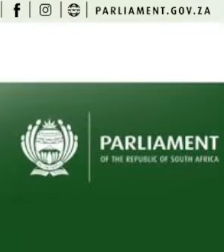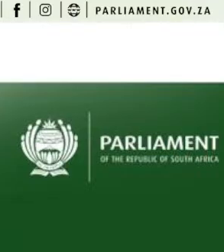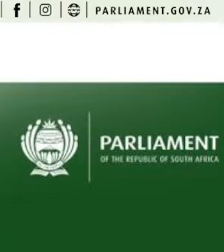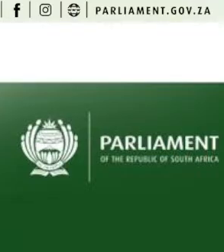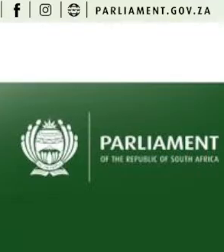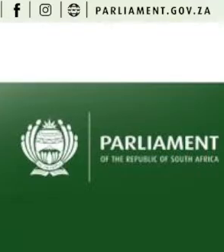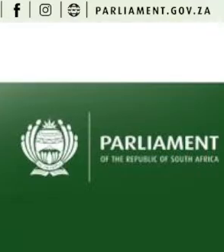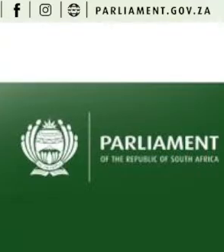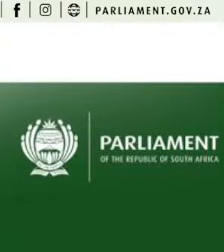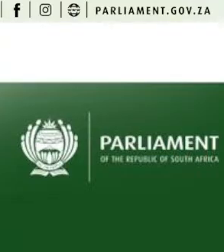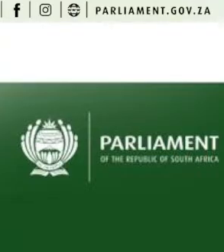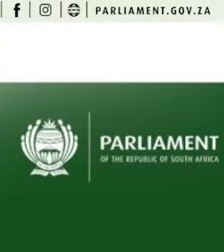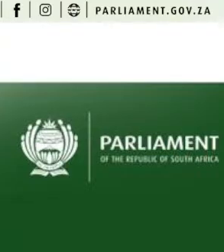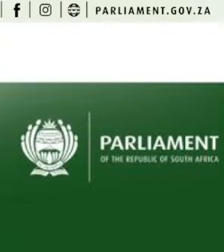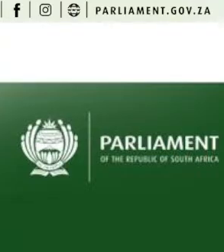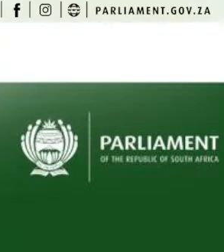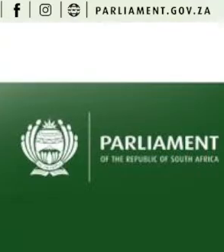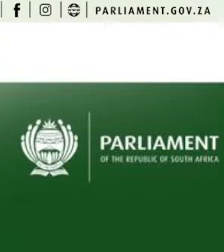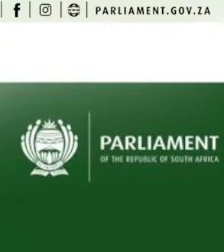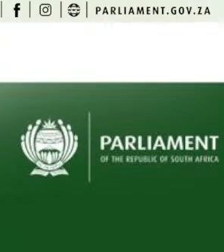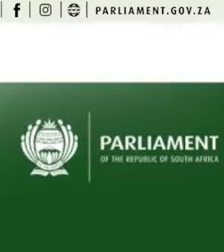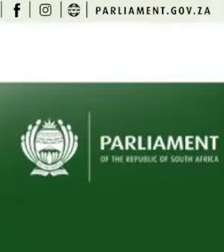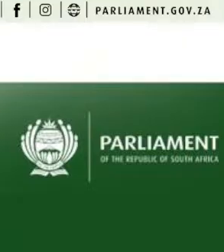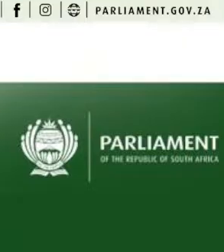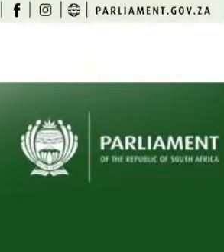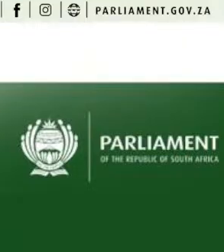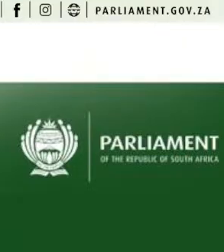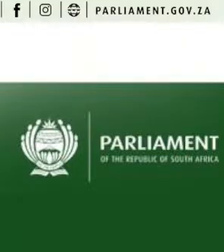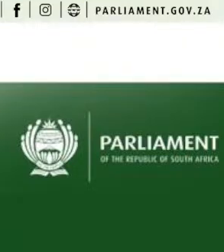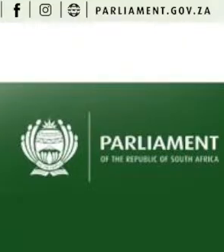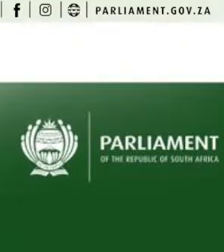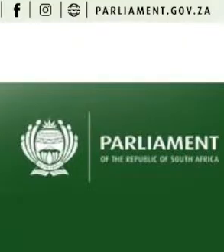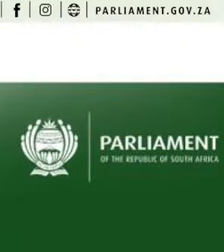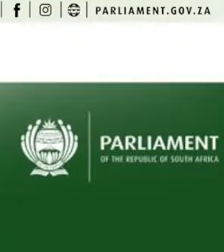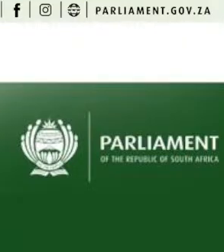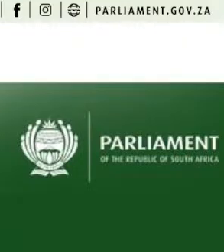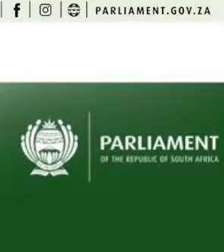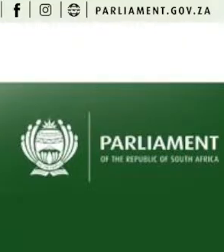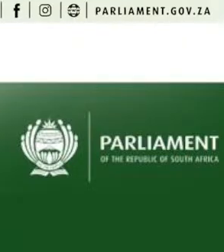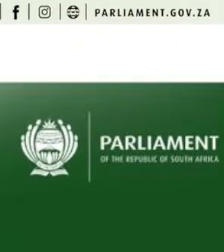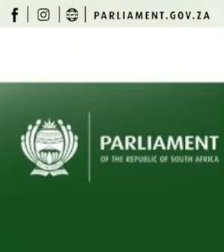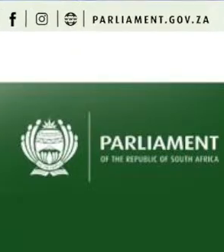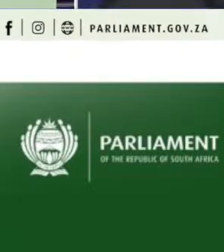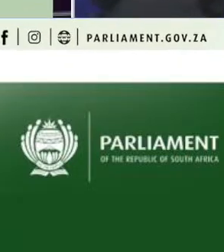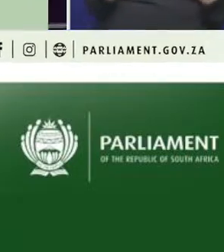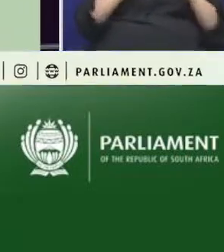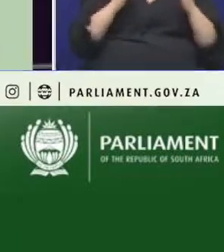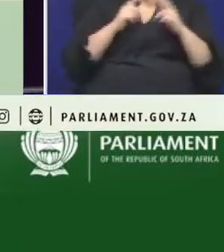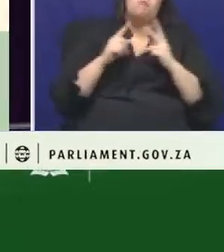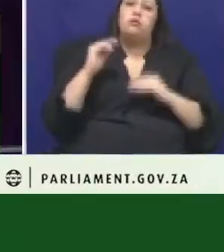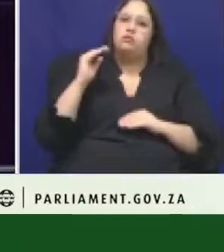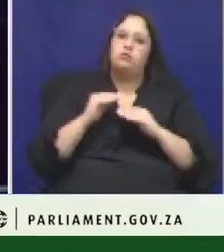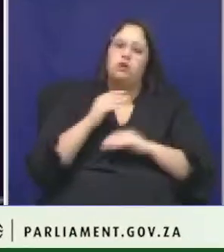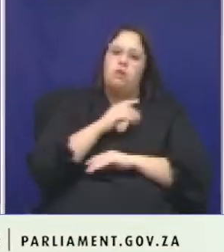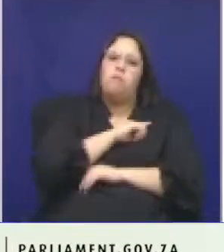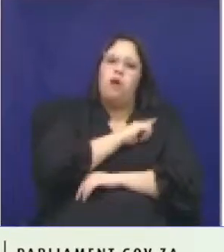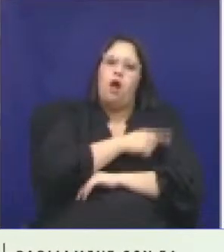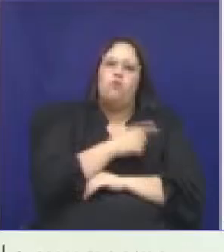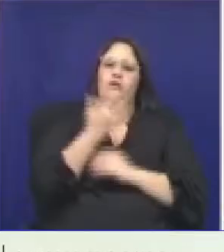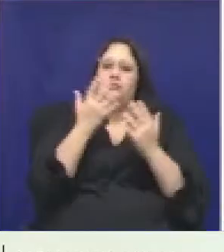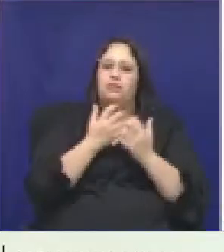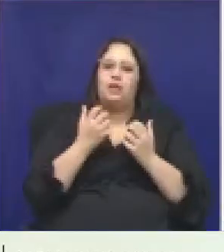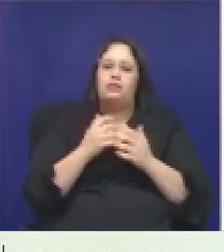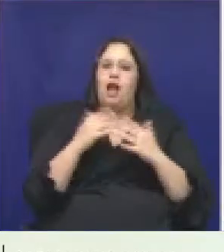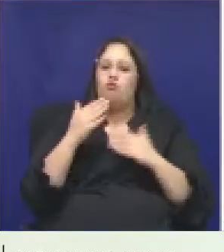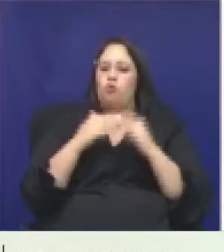national democratic struggle. We rise in this House today not to speak numbers for numbers' sake, but to reaffirm the revolutionary power of statistics